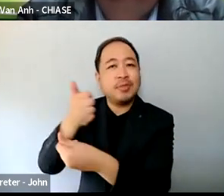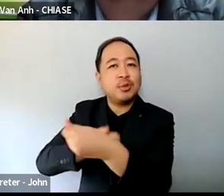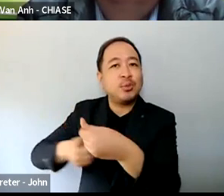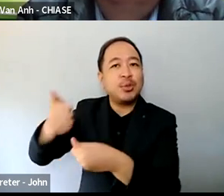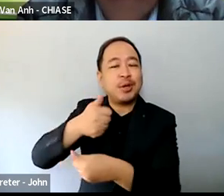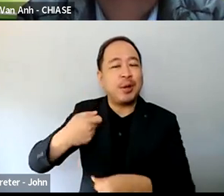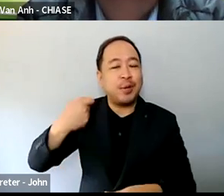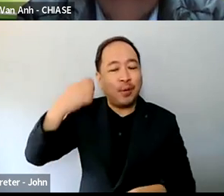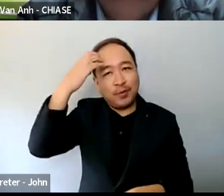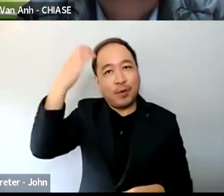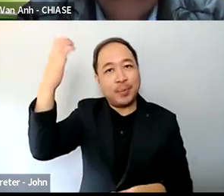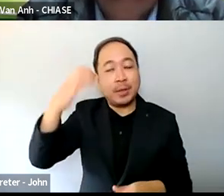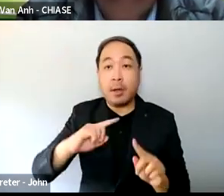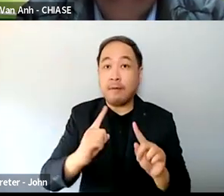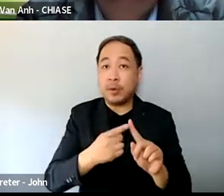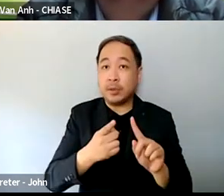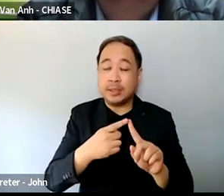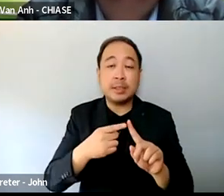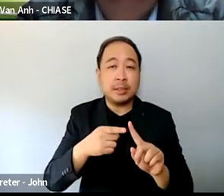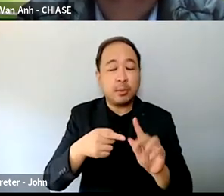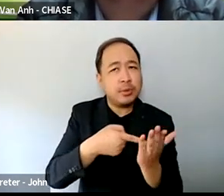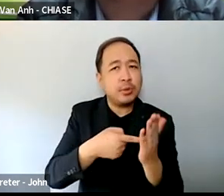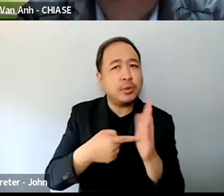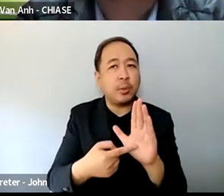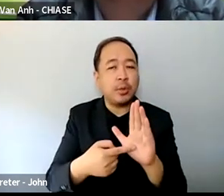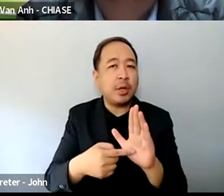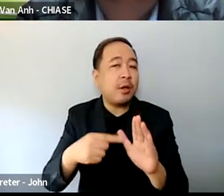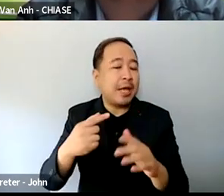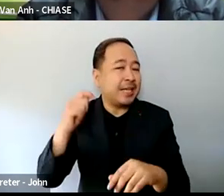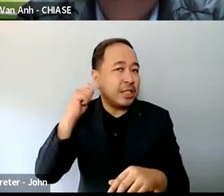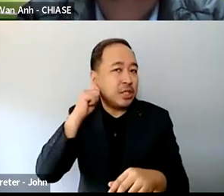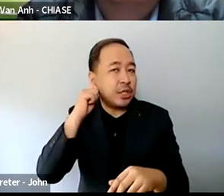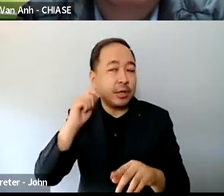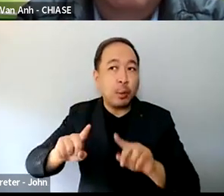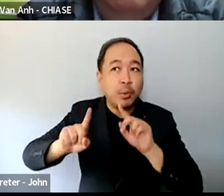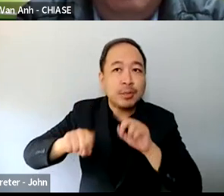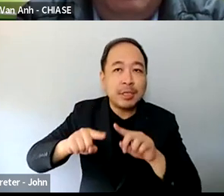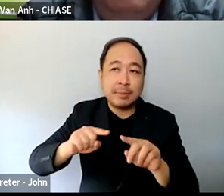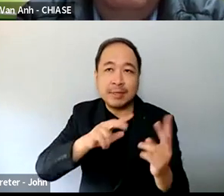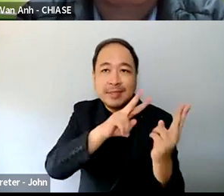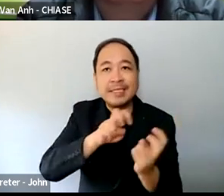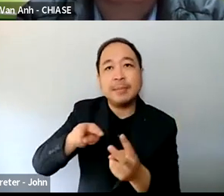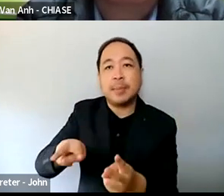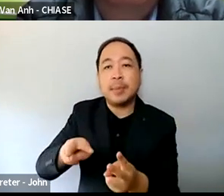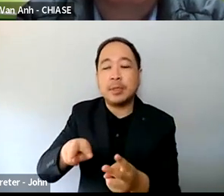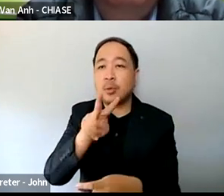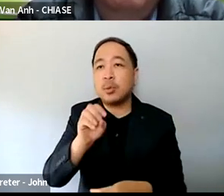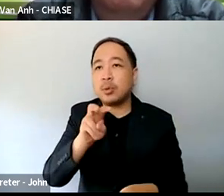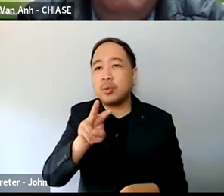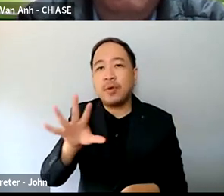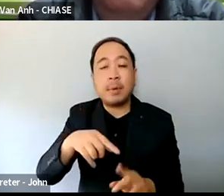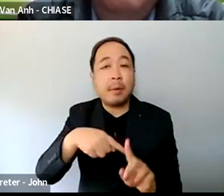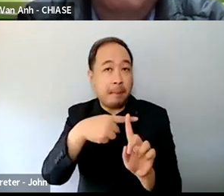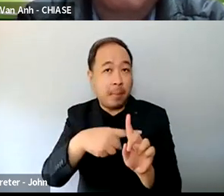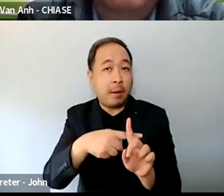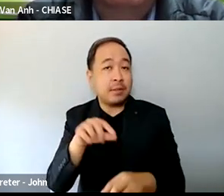the Declaration on the Gender Responsive Implementation of the ASEAN Community Vision 2025 and the SDGs. This